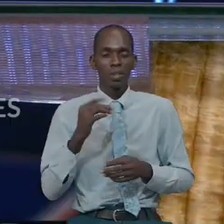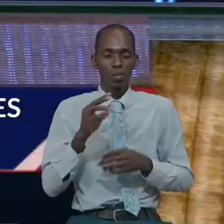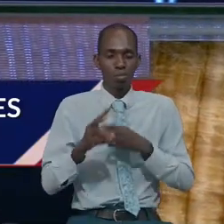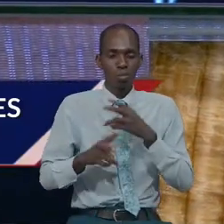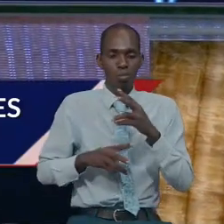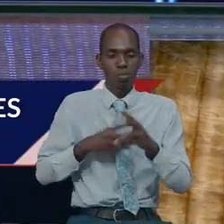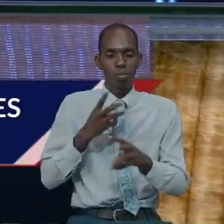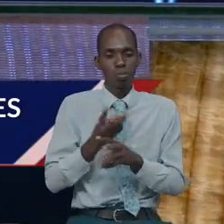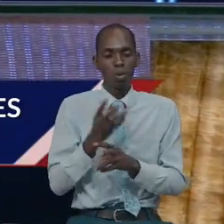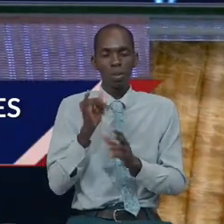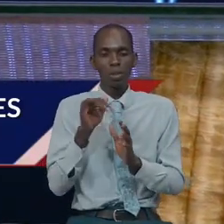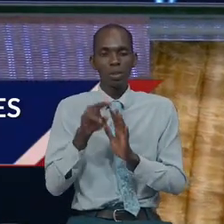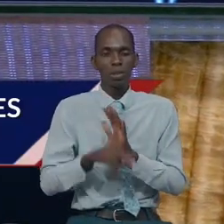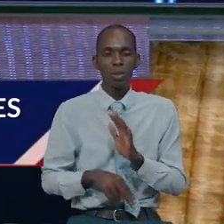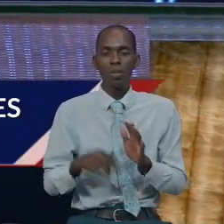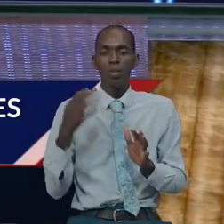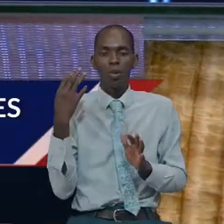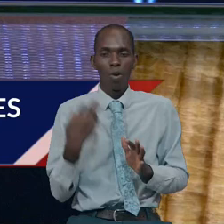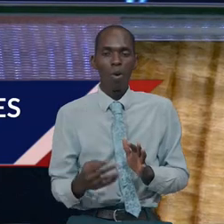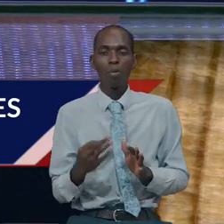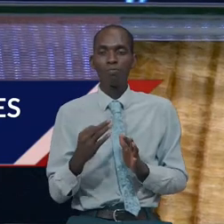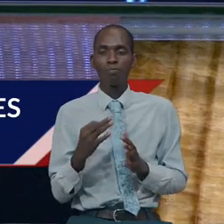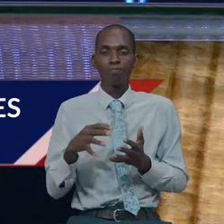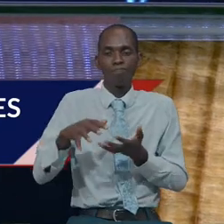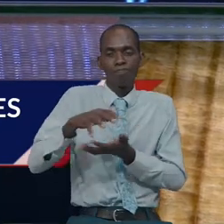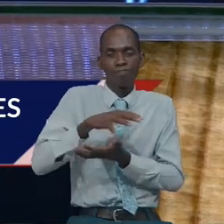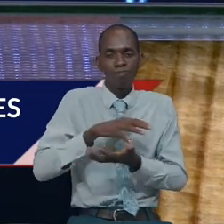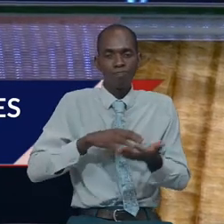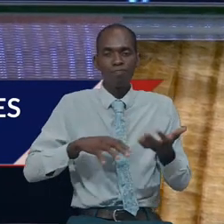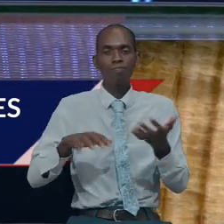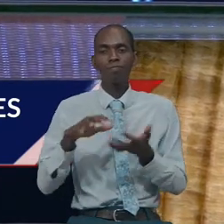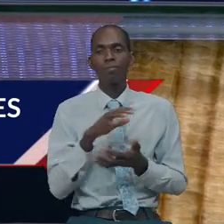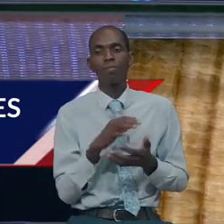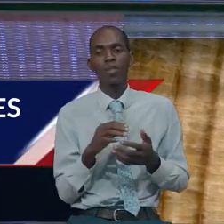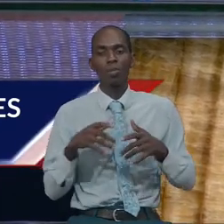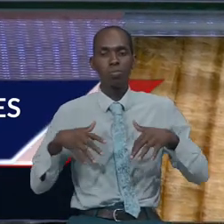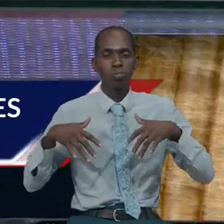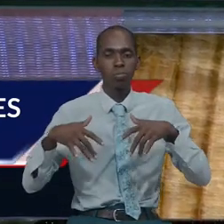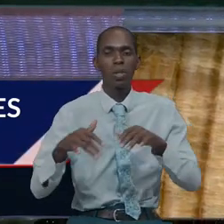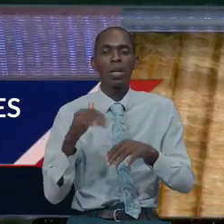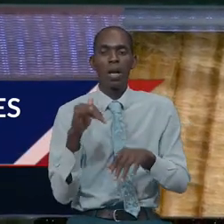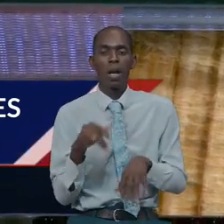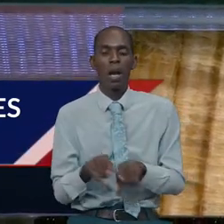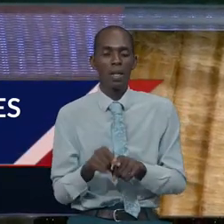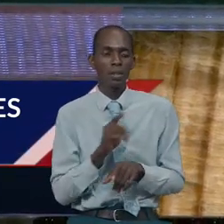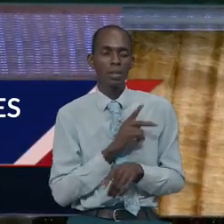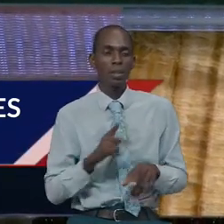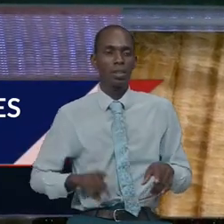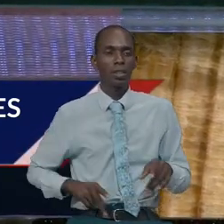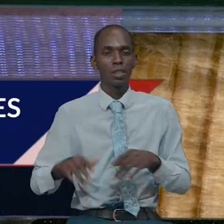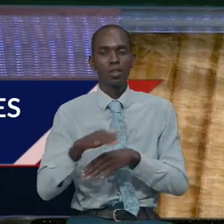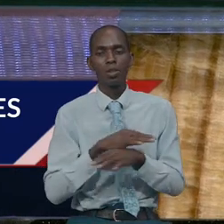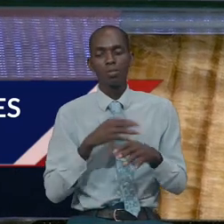of mixed multitudes as kingdom corruptors. As